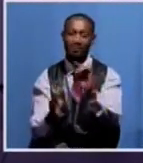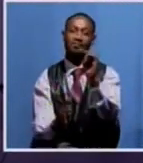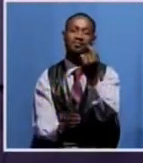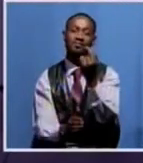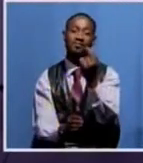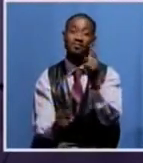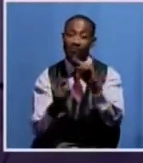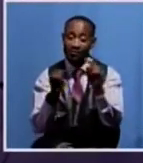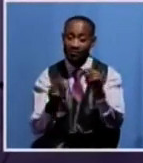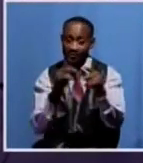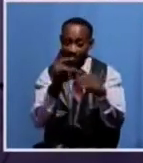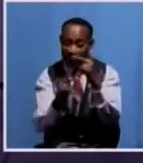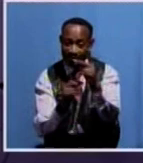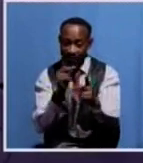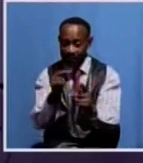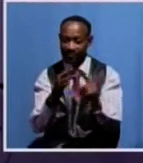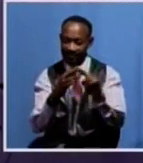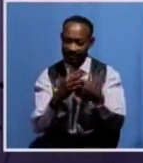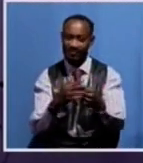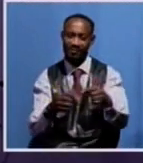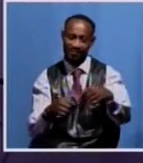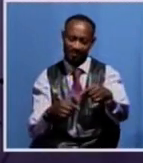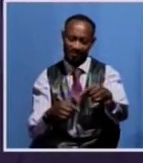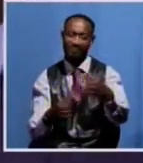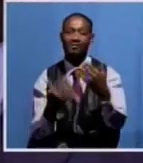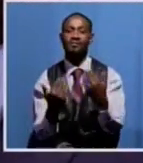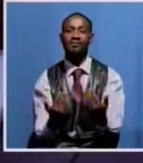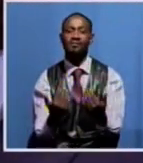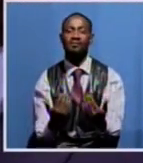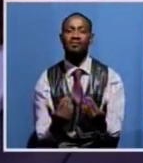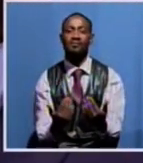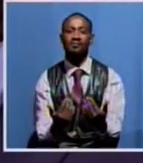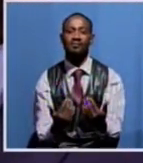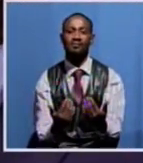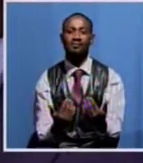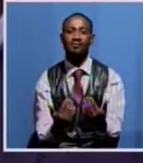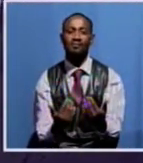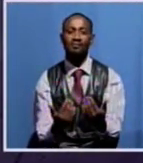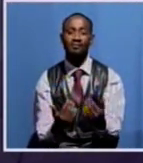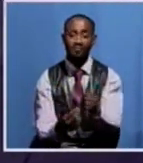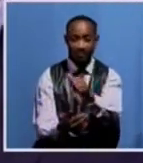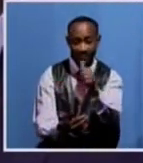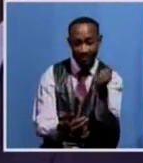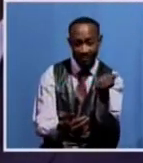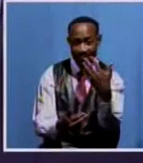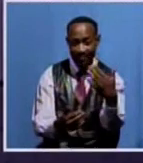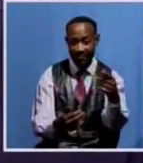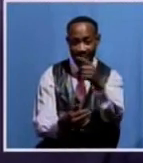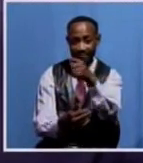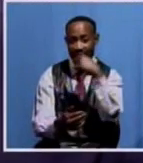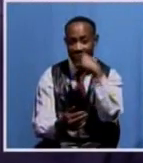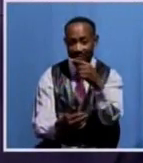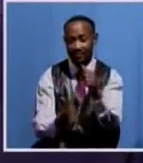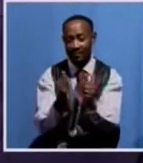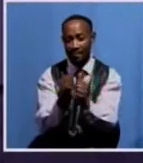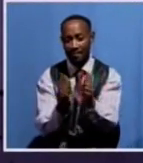the process will start. In fact, the process will start now. Part of the other things that you mentioned relating